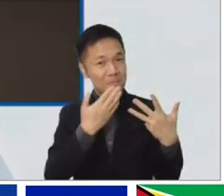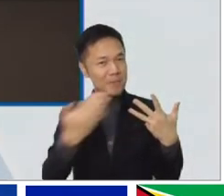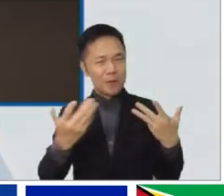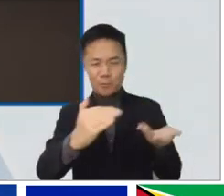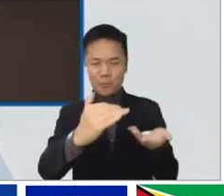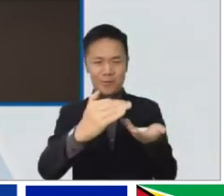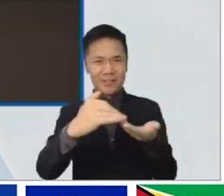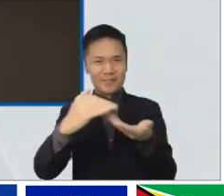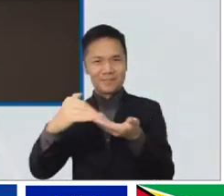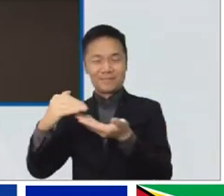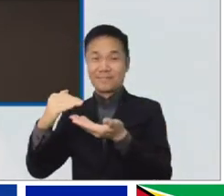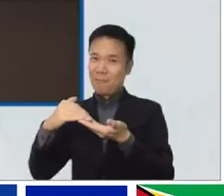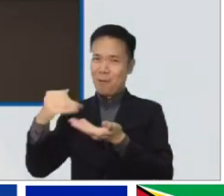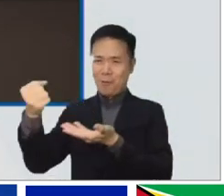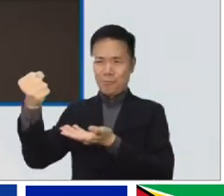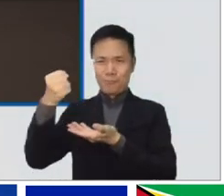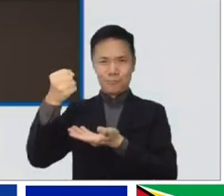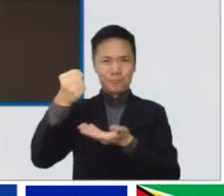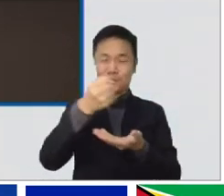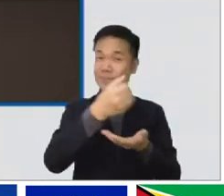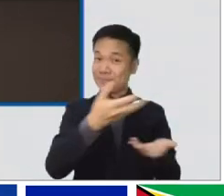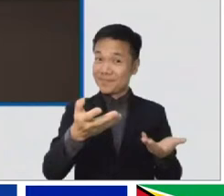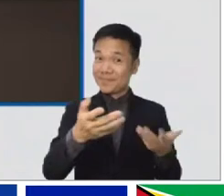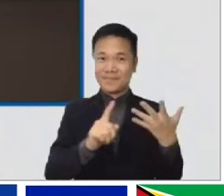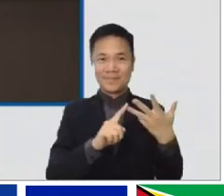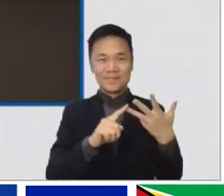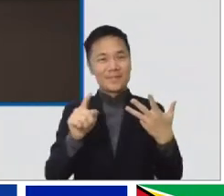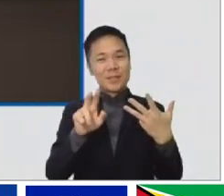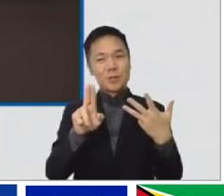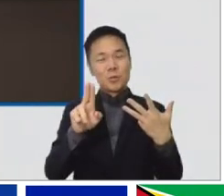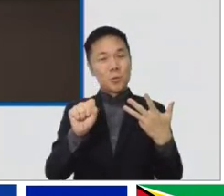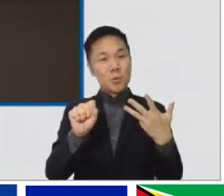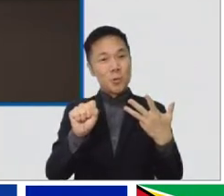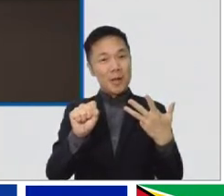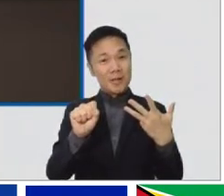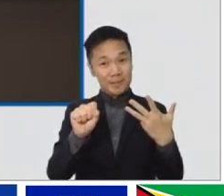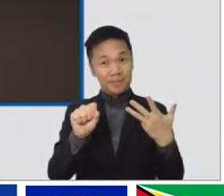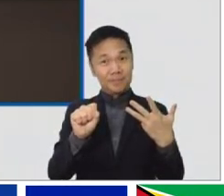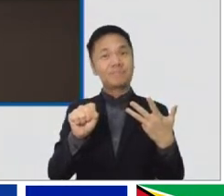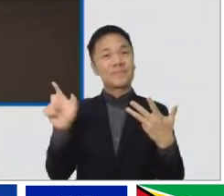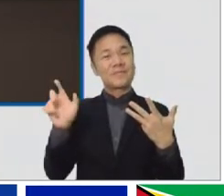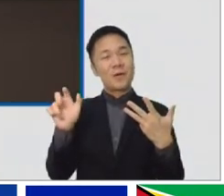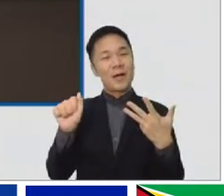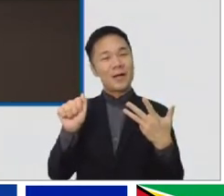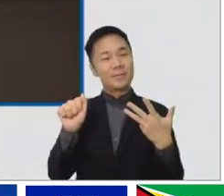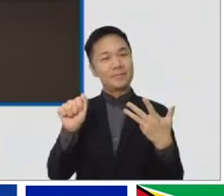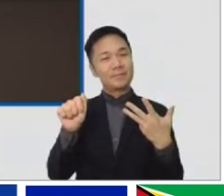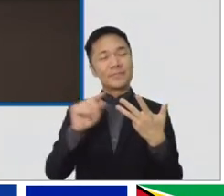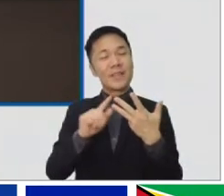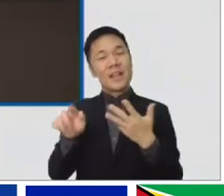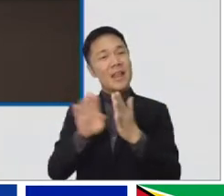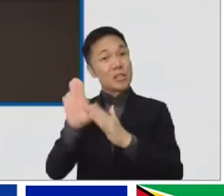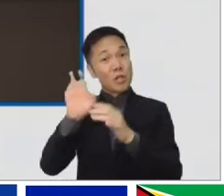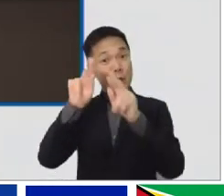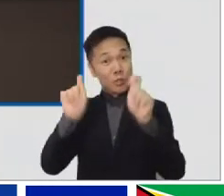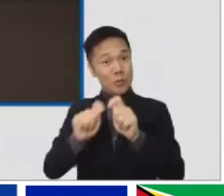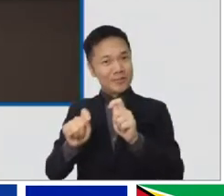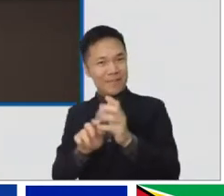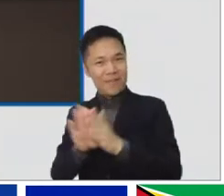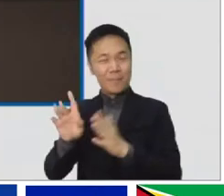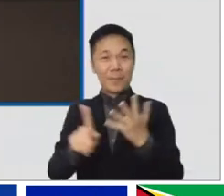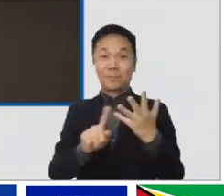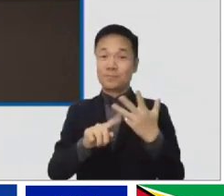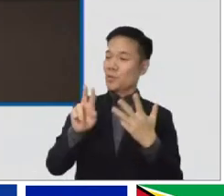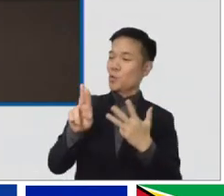the U.S. Agency for International Development, Bureau for Humanitarian Assistance, USAID, BHA, the Swiss Agency